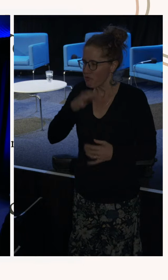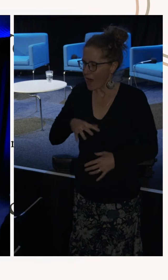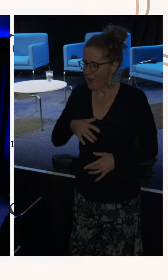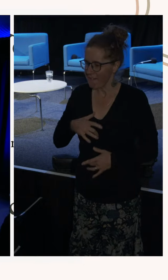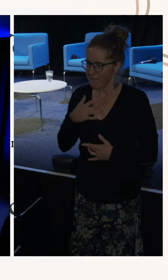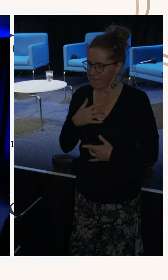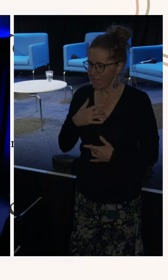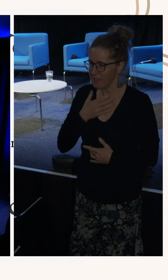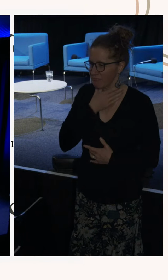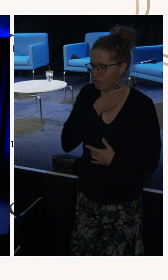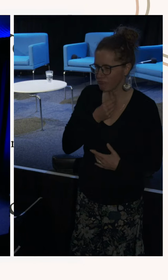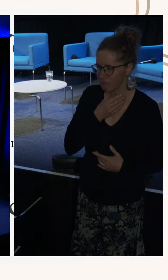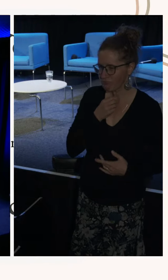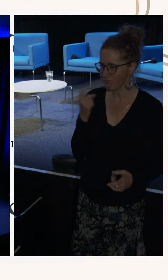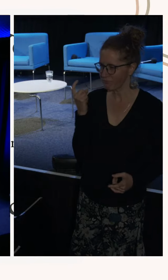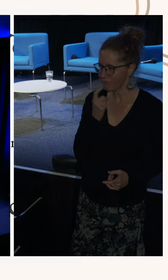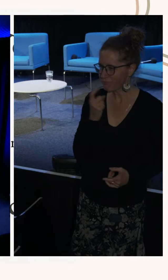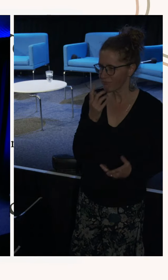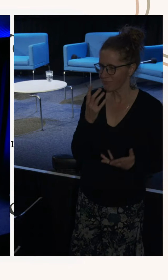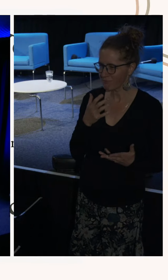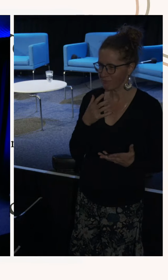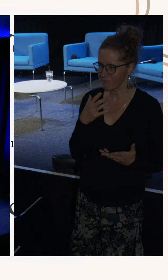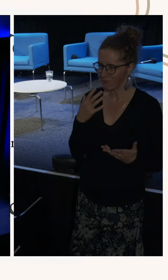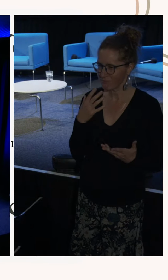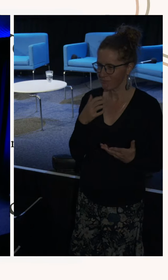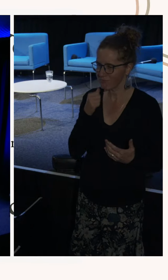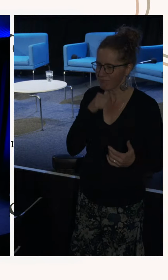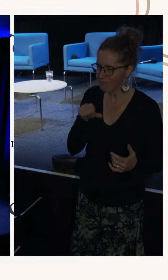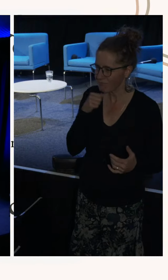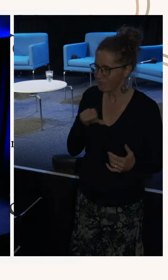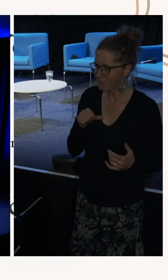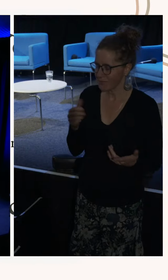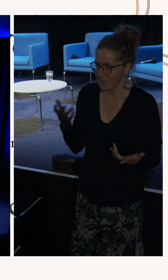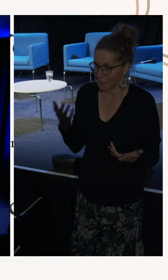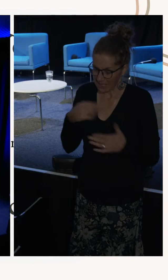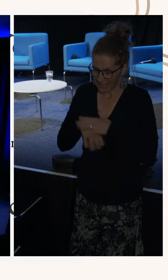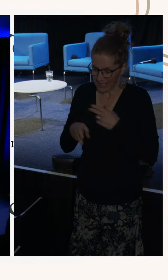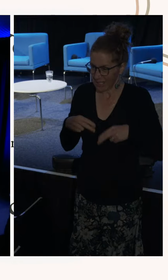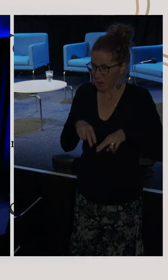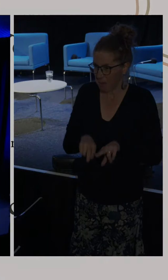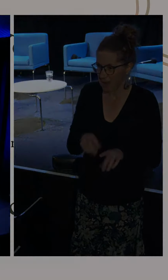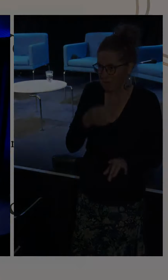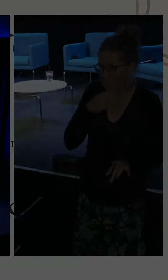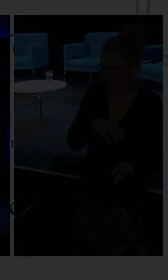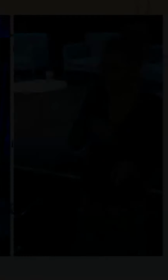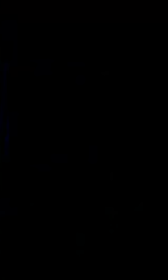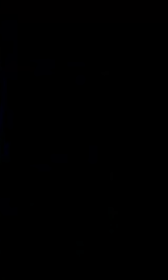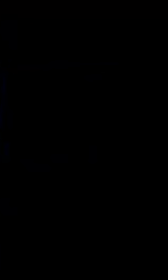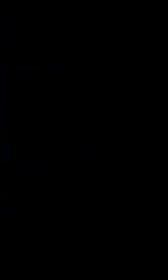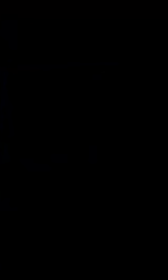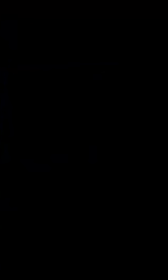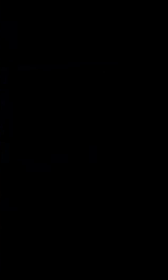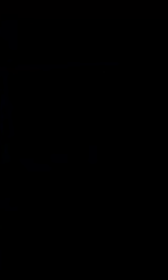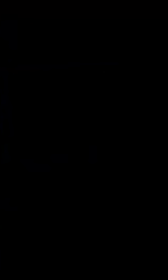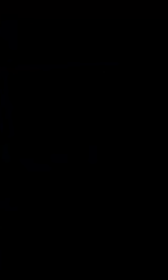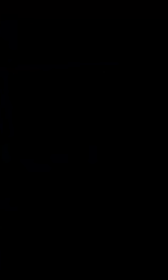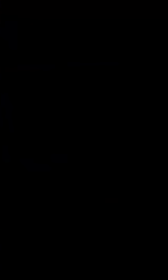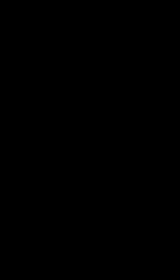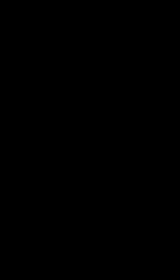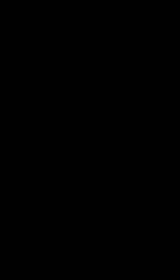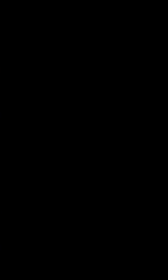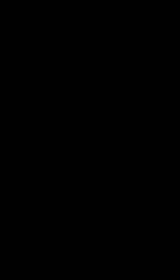She had enough trouble feeling that way in bed. Where were the children? Could they hear? Was she